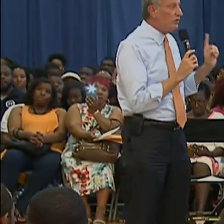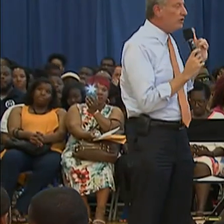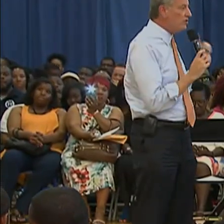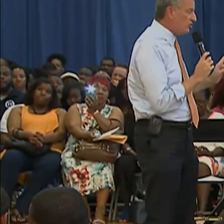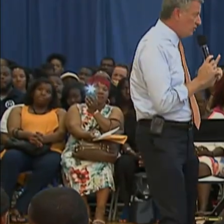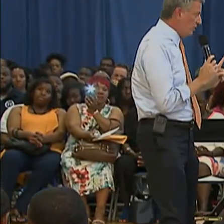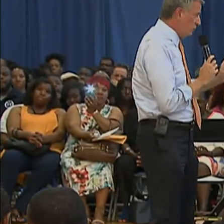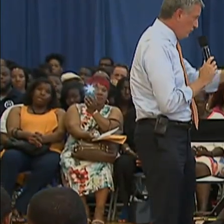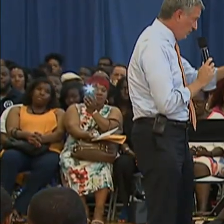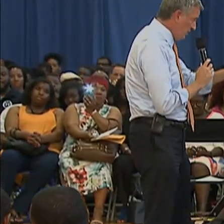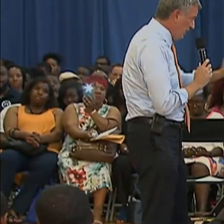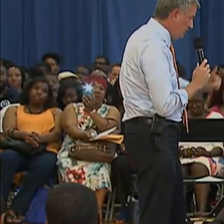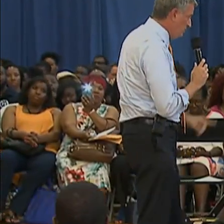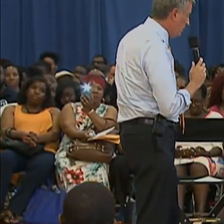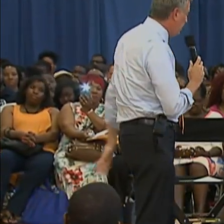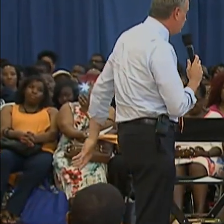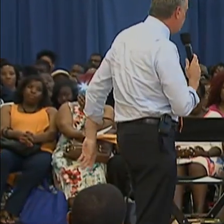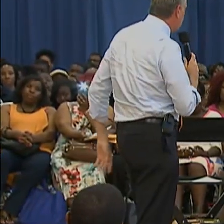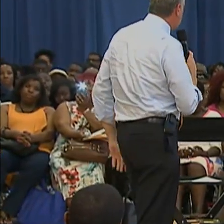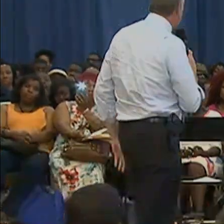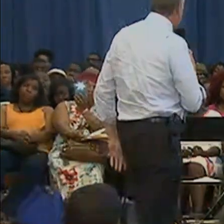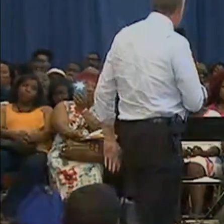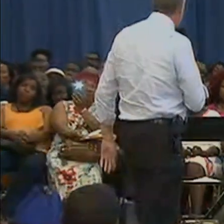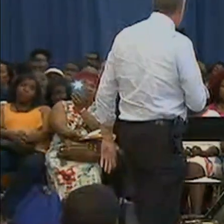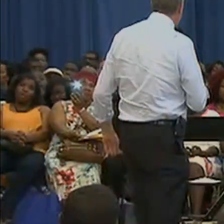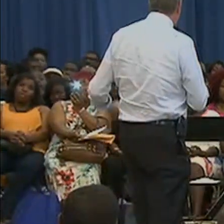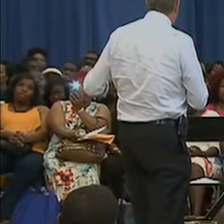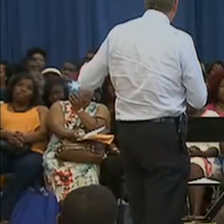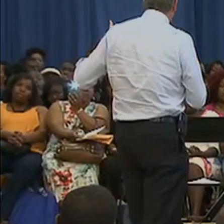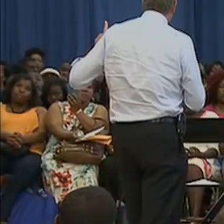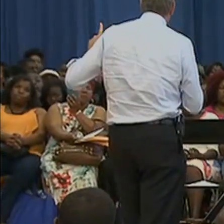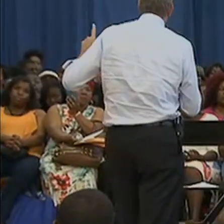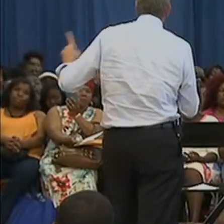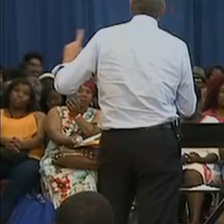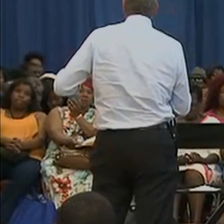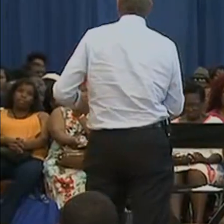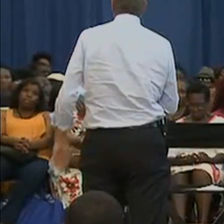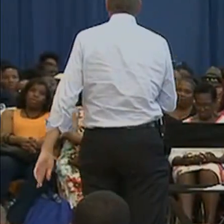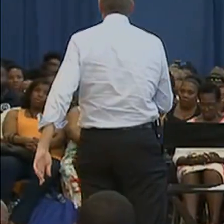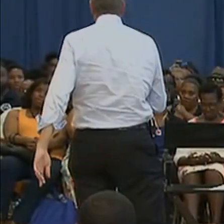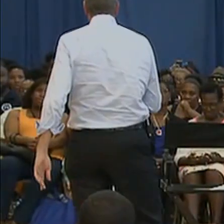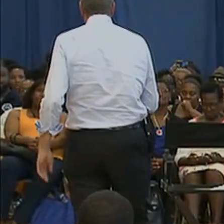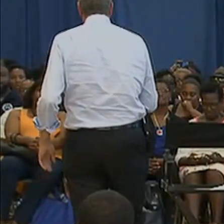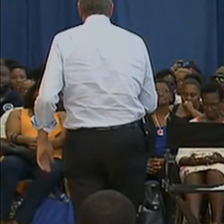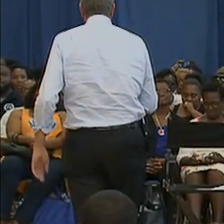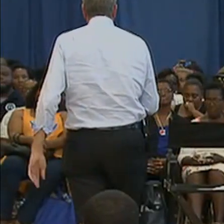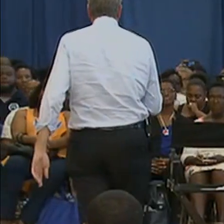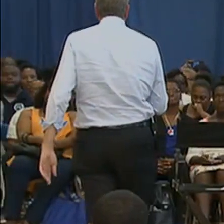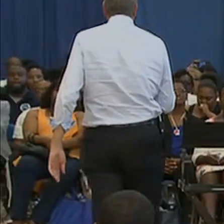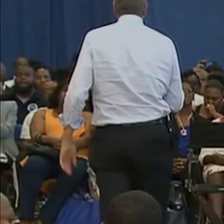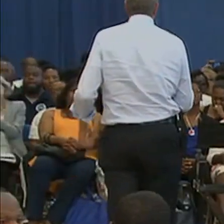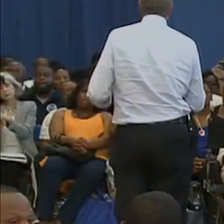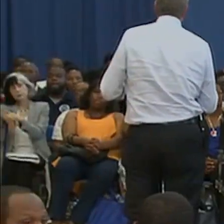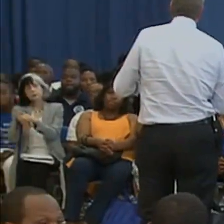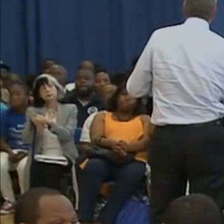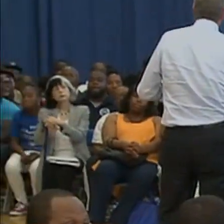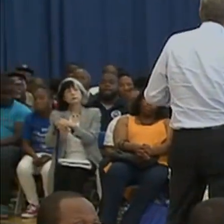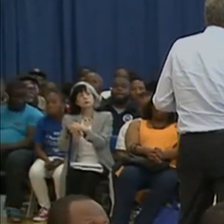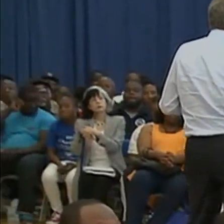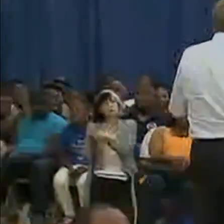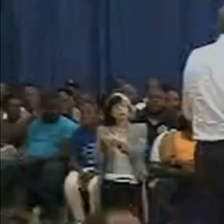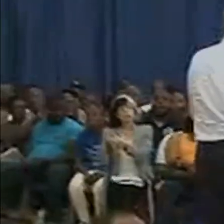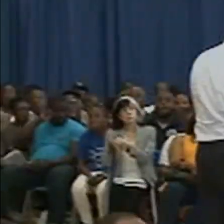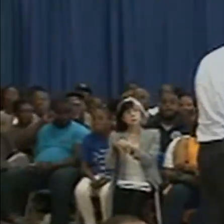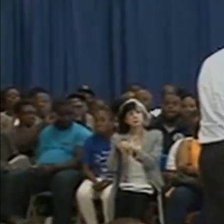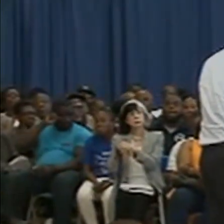And we're going to determine, working together, the council and the administration, what we need for the future. Because that number may